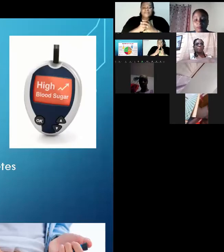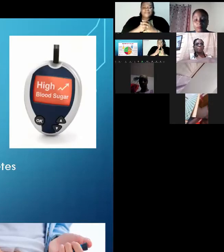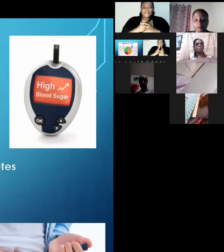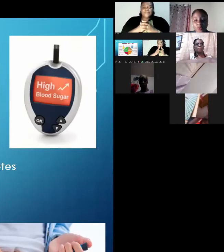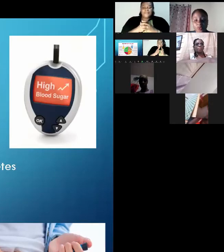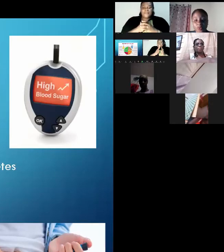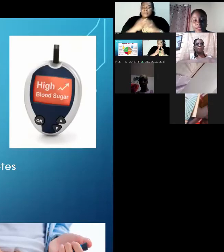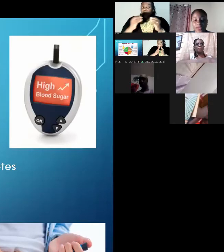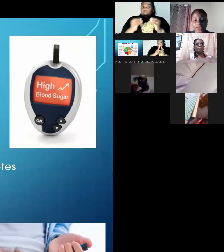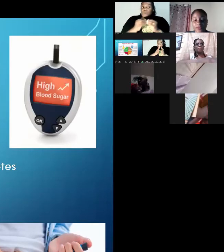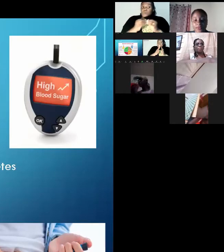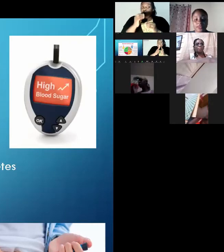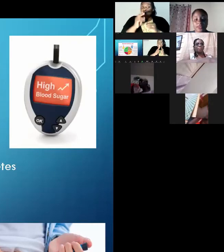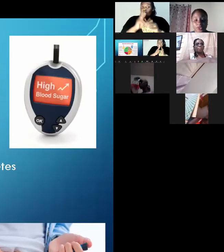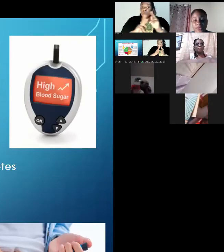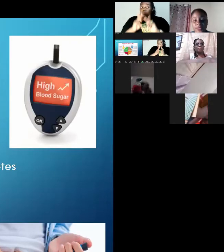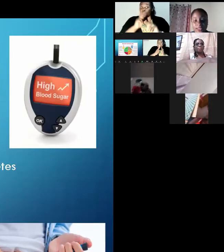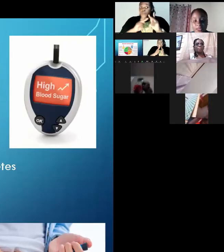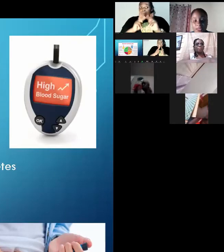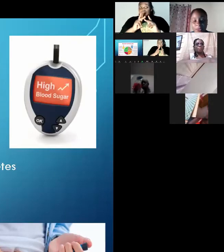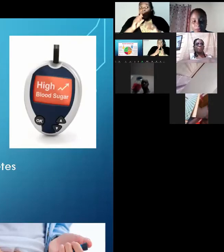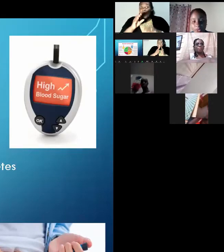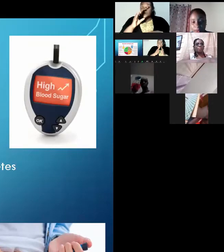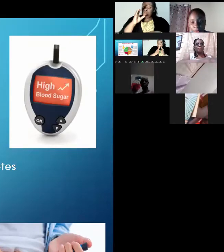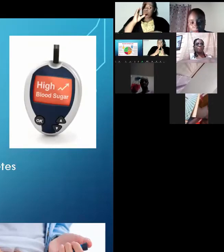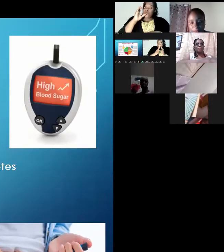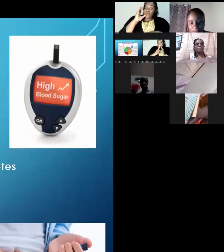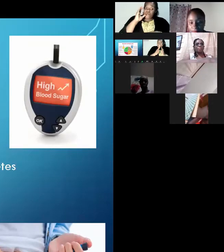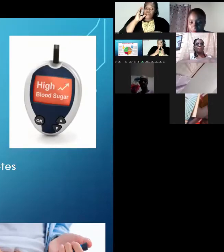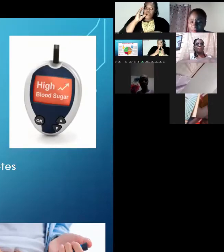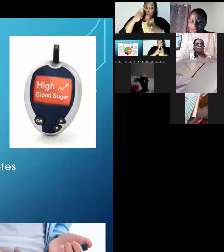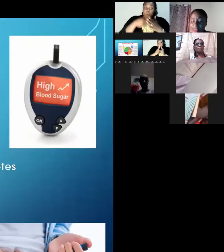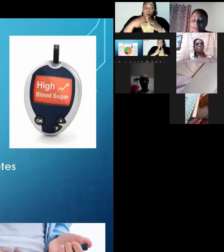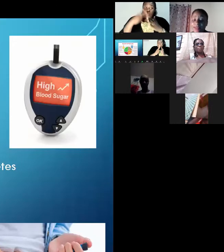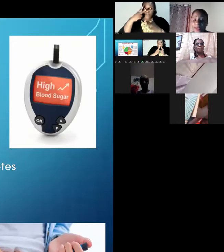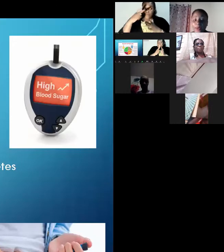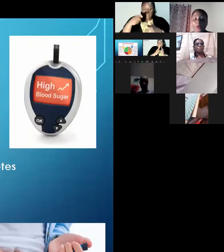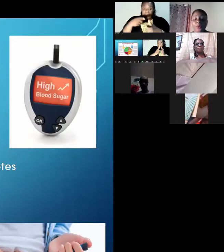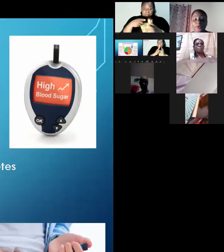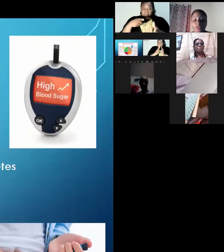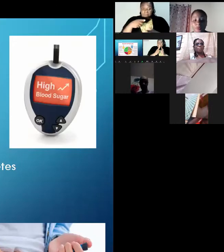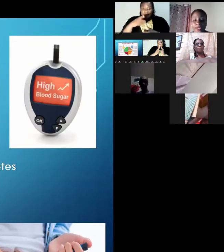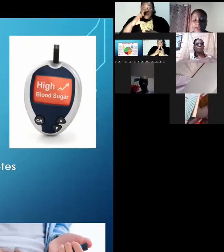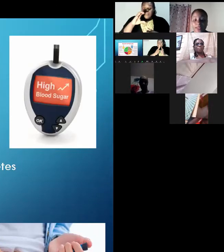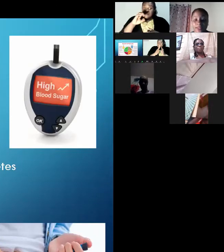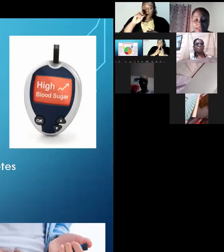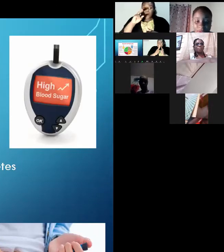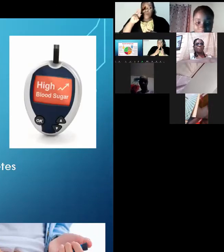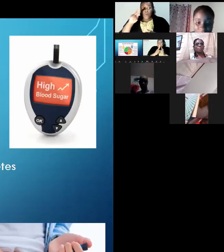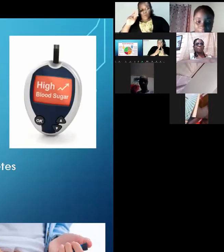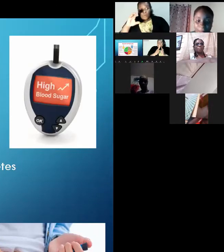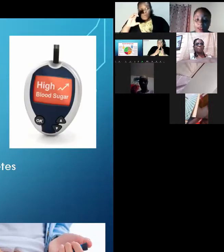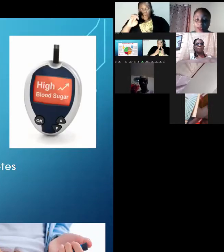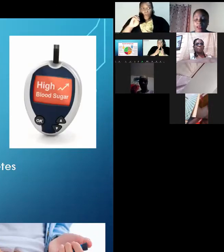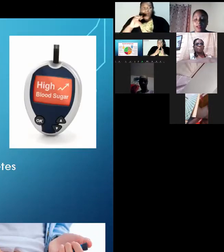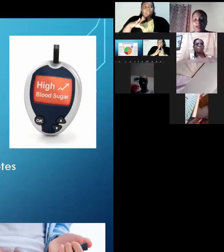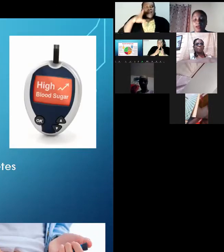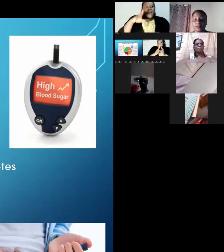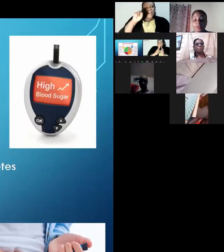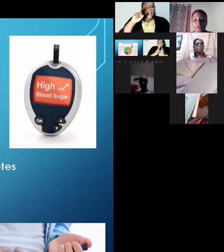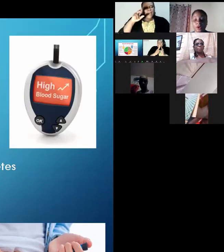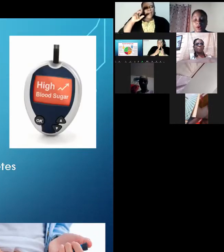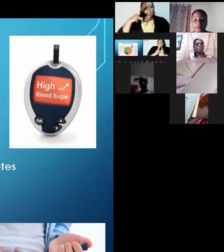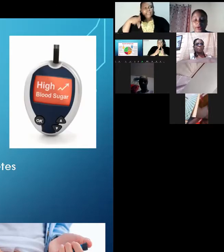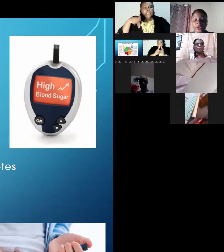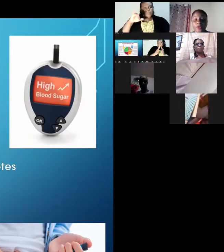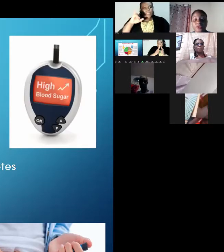most people drink the things that you can see in the picture below, things like Coke and Sprite, etc.